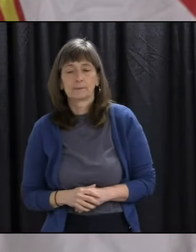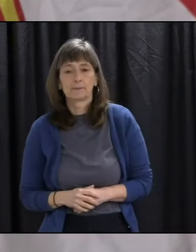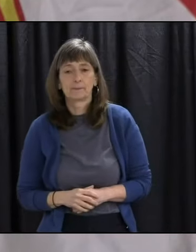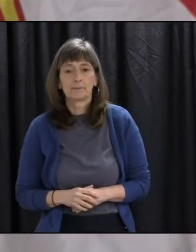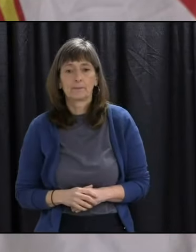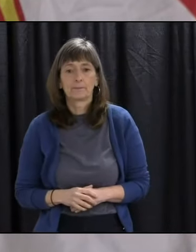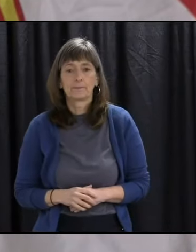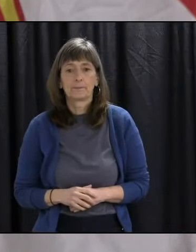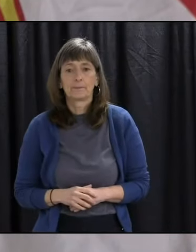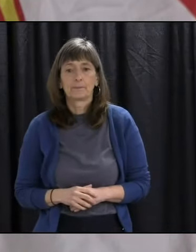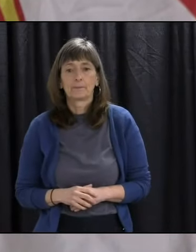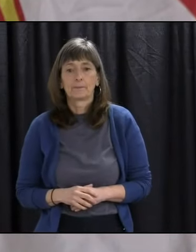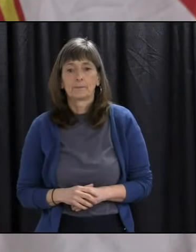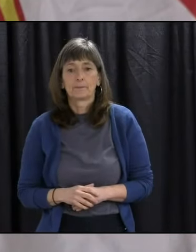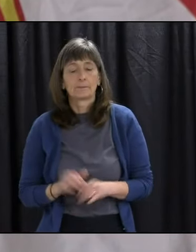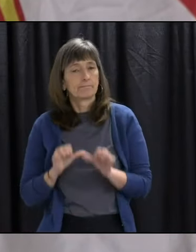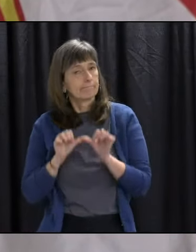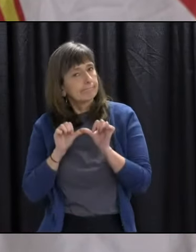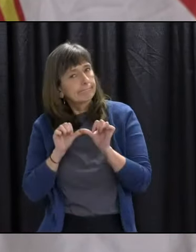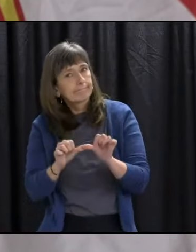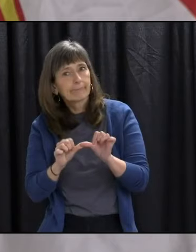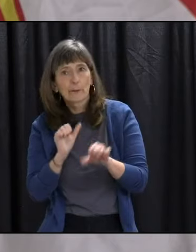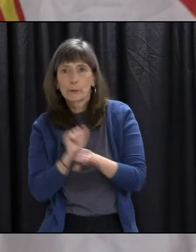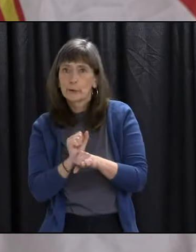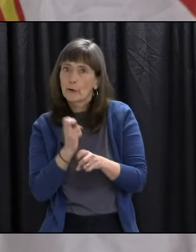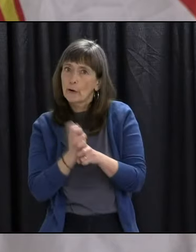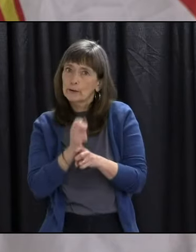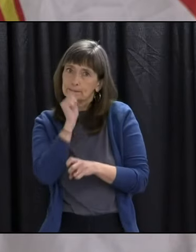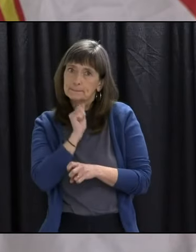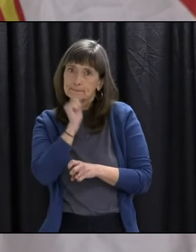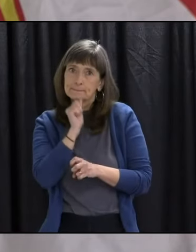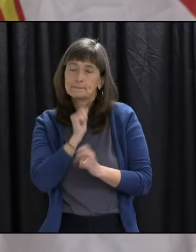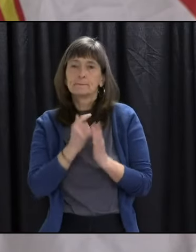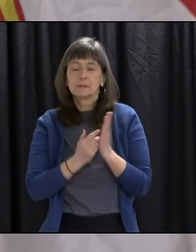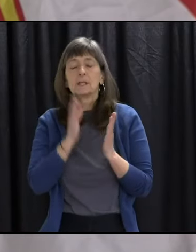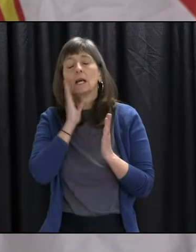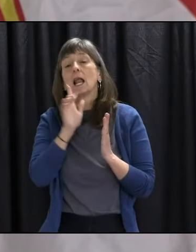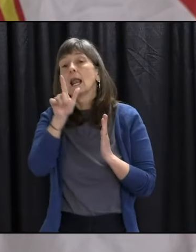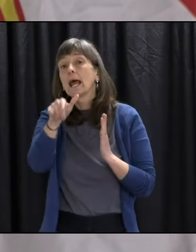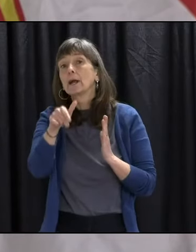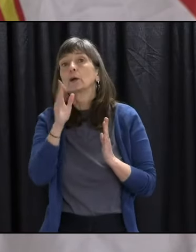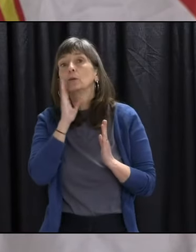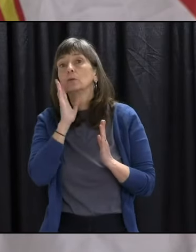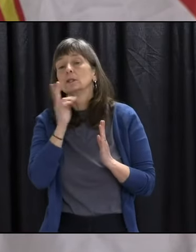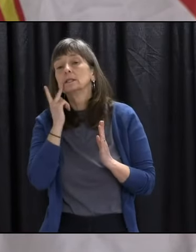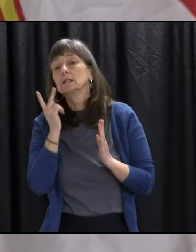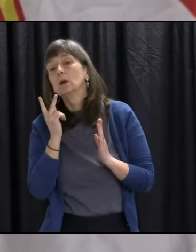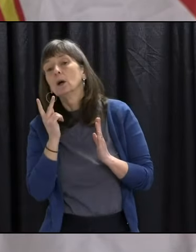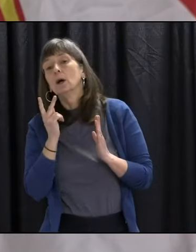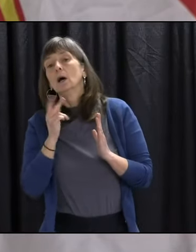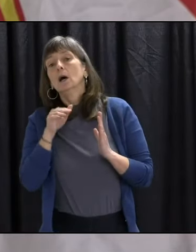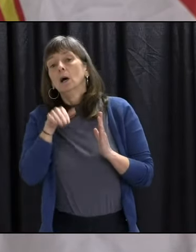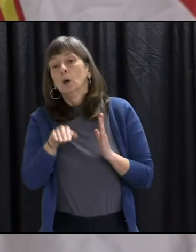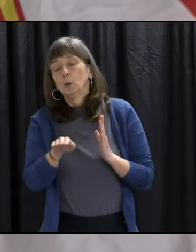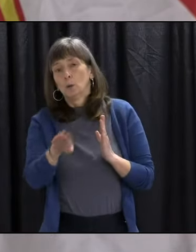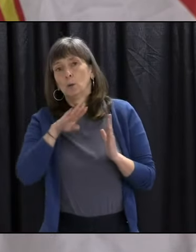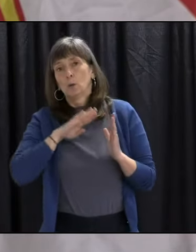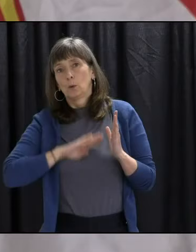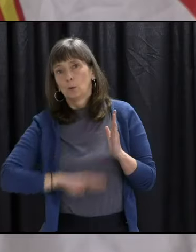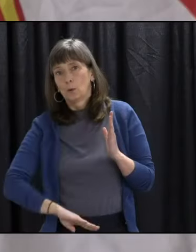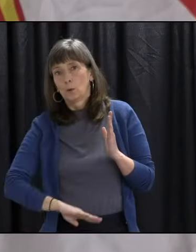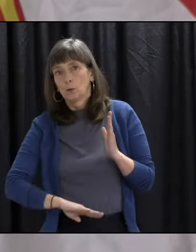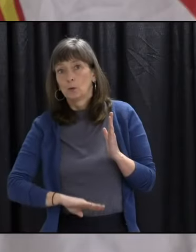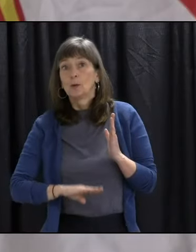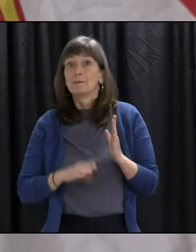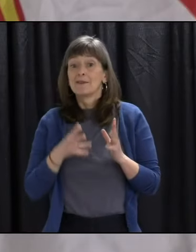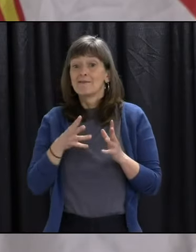With our continued efforts, there will come a time when we can resume life as we know it. How quickly we get there will depend on each and every one of